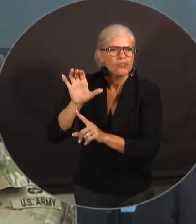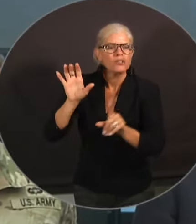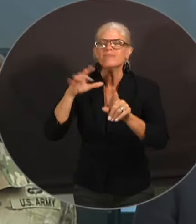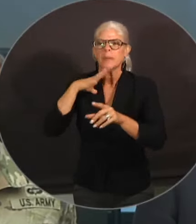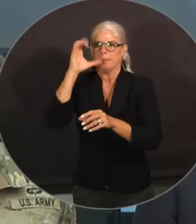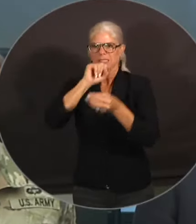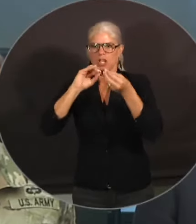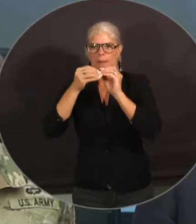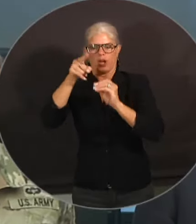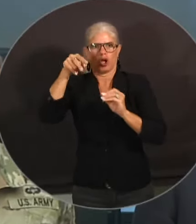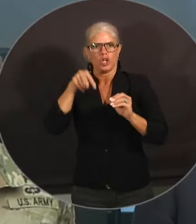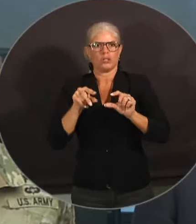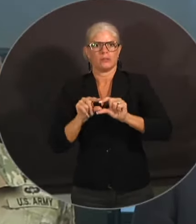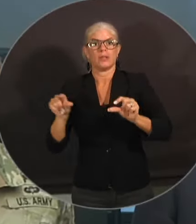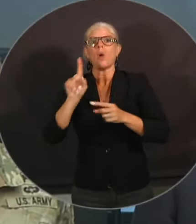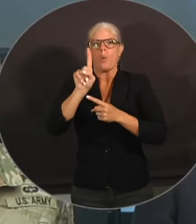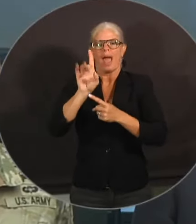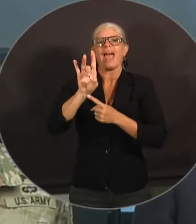1-800-342-3557. Again, that's